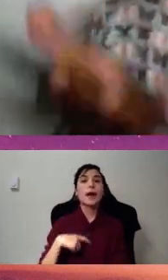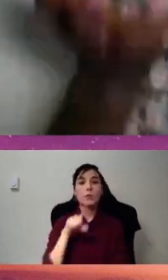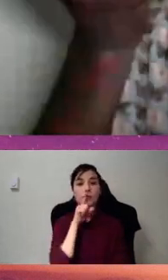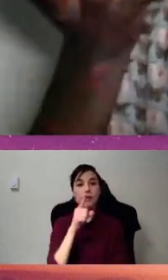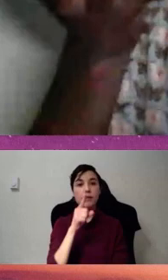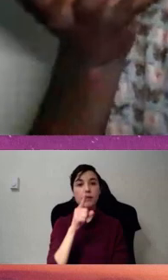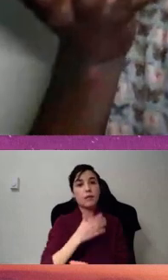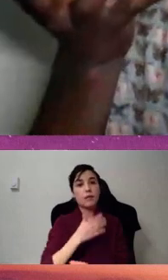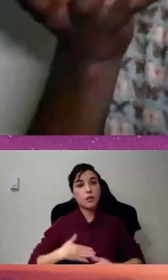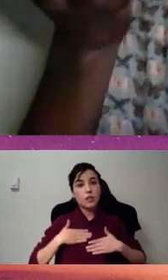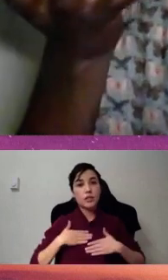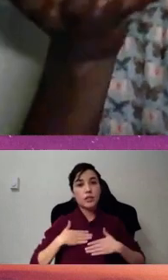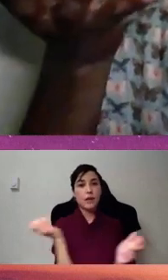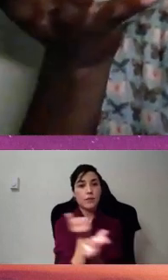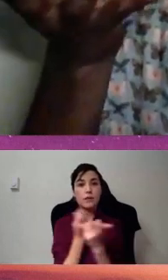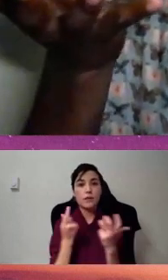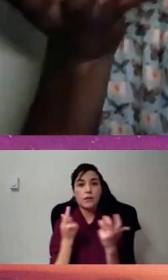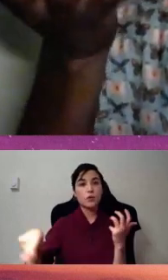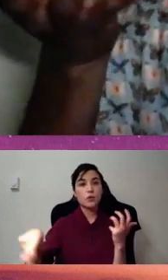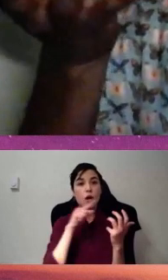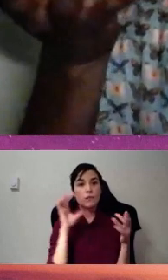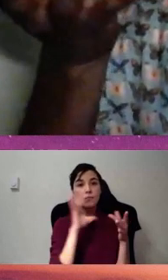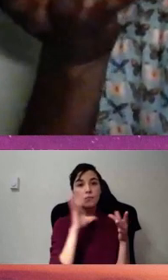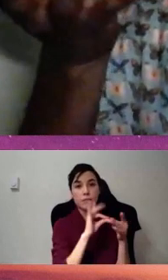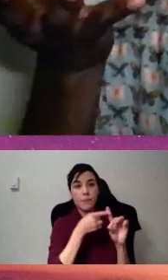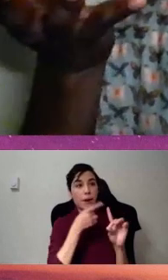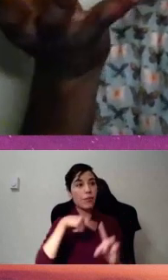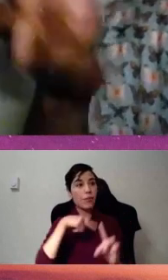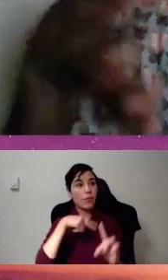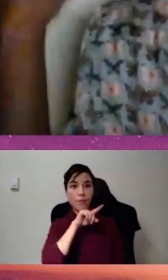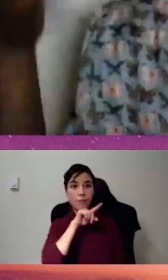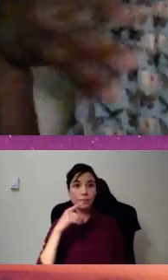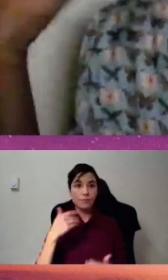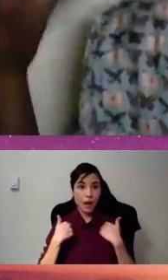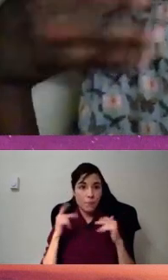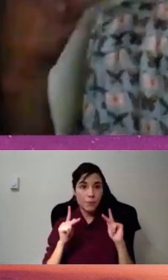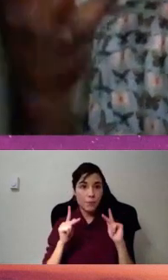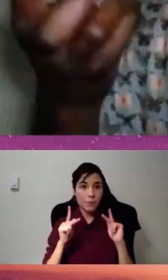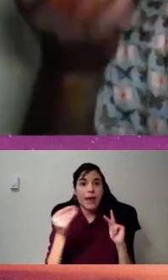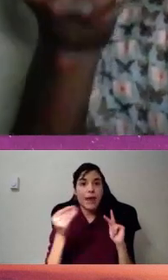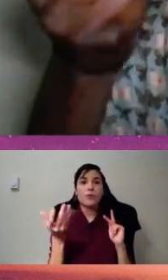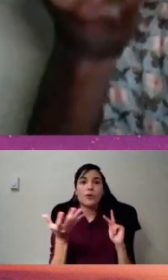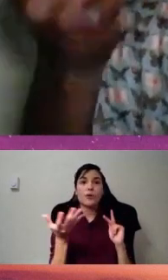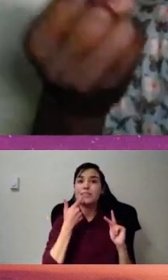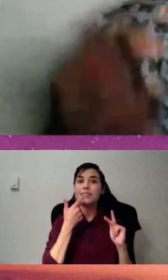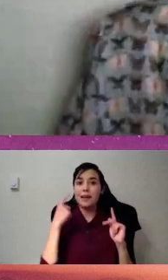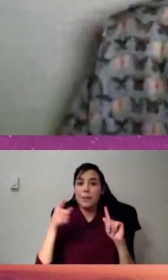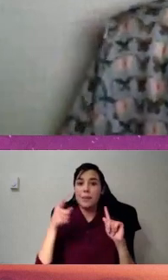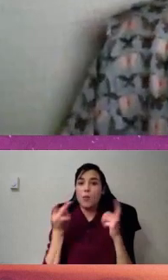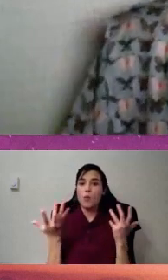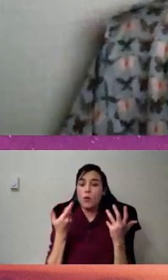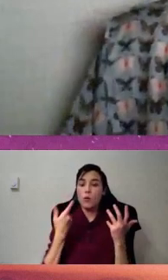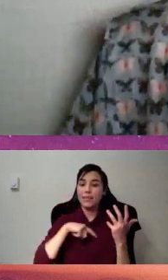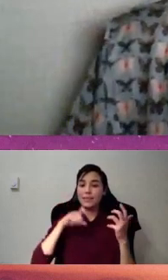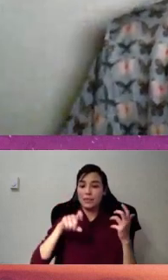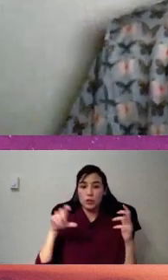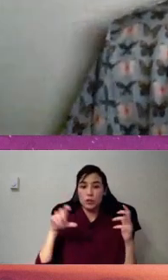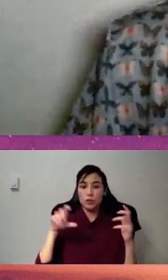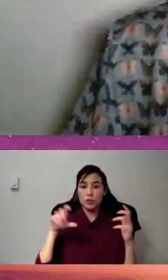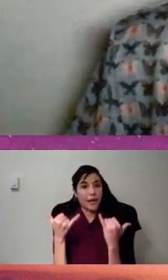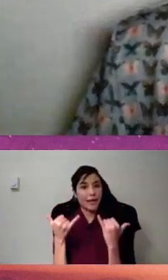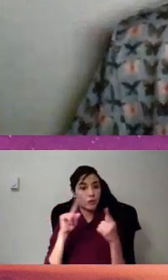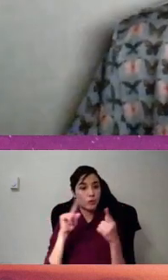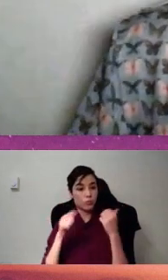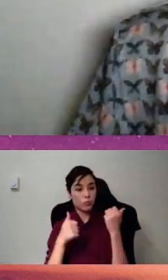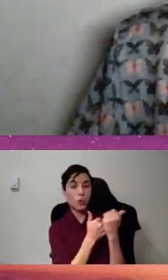also supporting and lifting them up, right? Exactly, Randy, as you were saying, to like leave something for folks to actually grasp onto and be able to use.